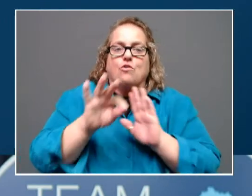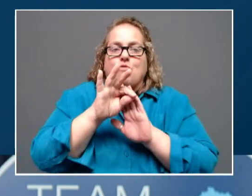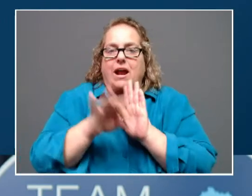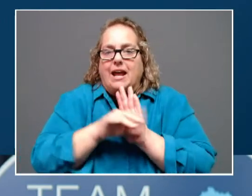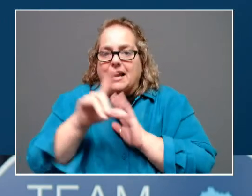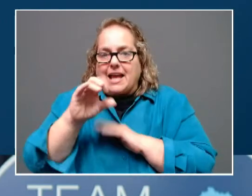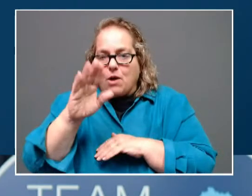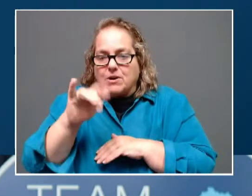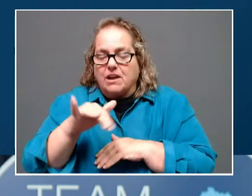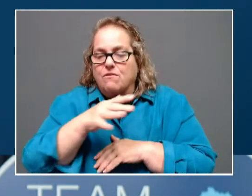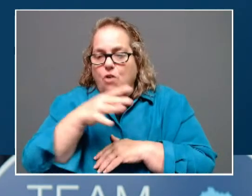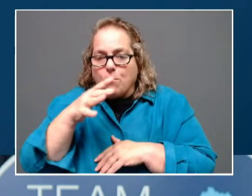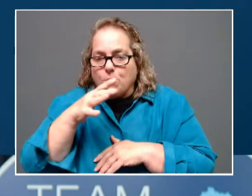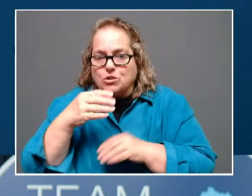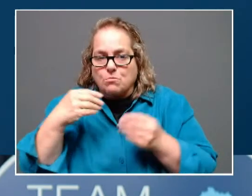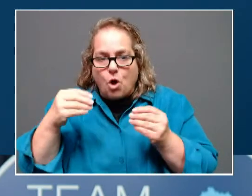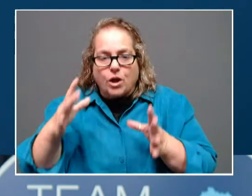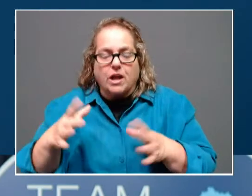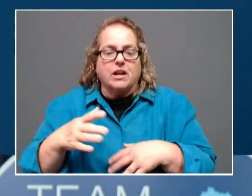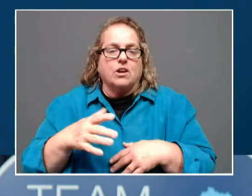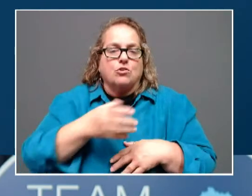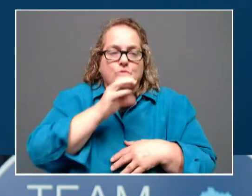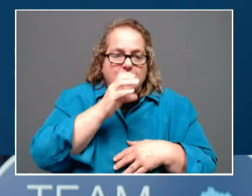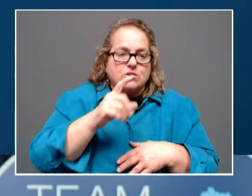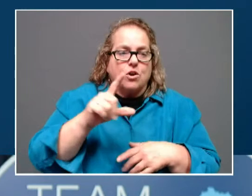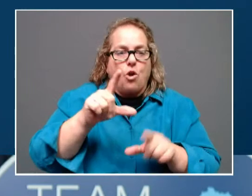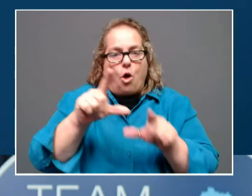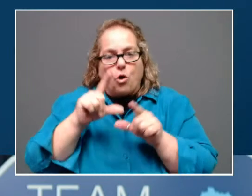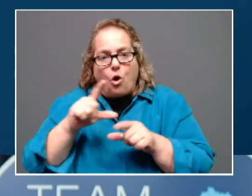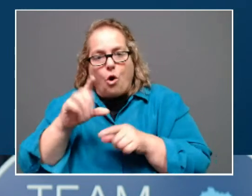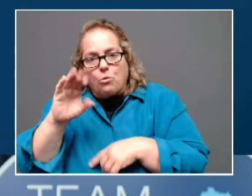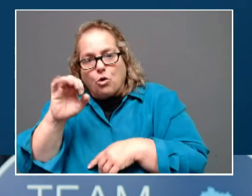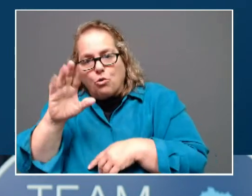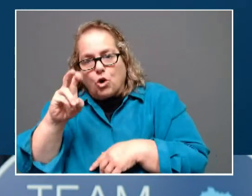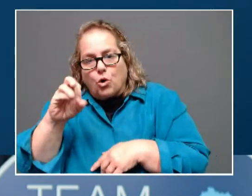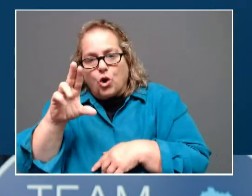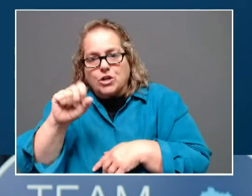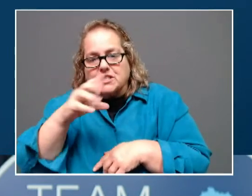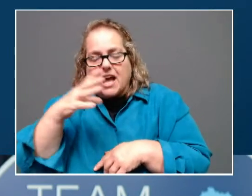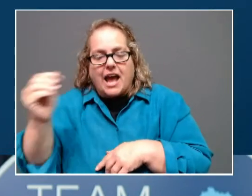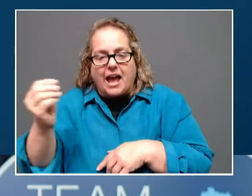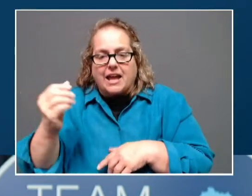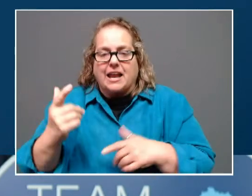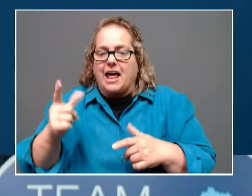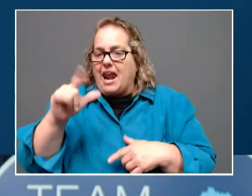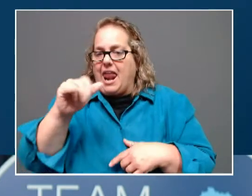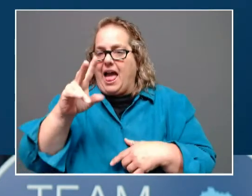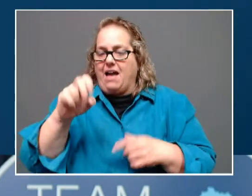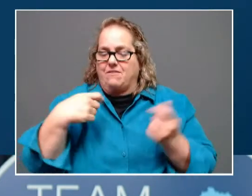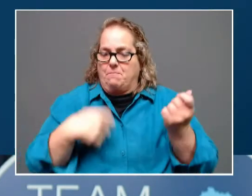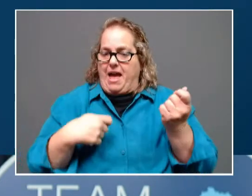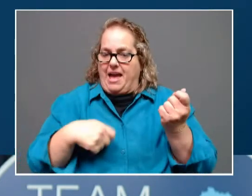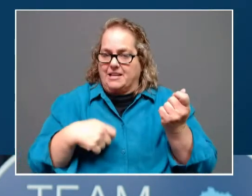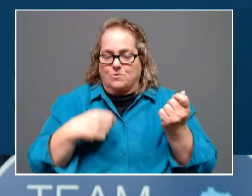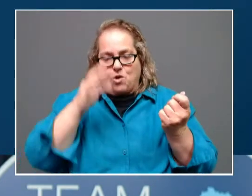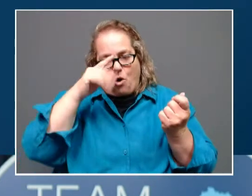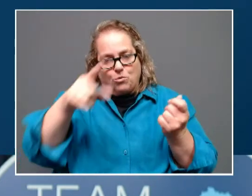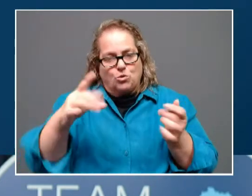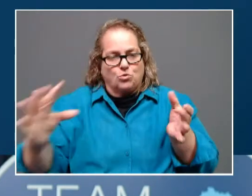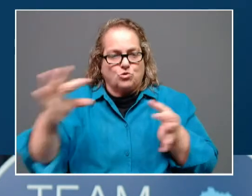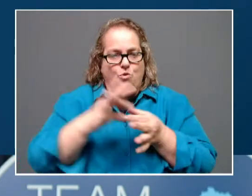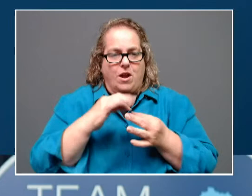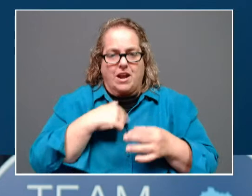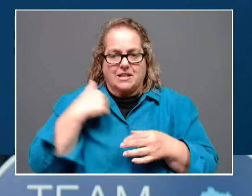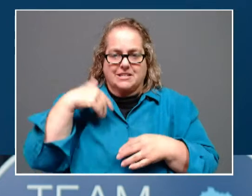trucks, drinks from local brewers, as well as live music performances from 4 bands. We hope you'll join us next Saturday as we come together